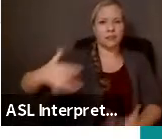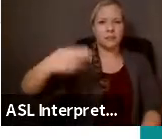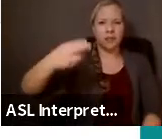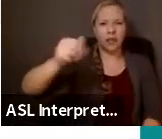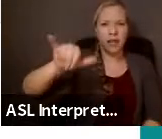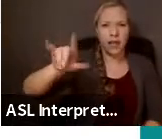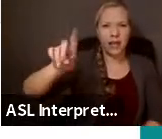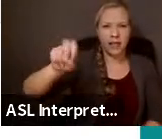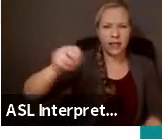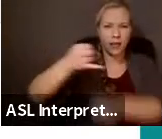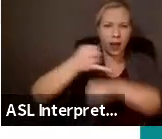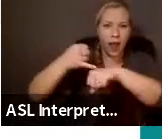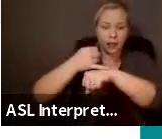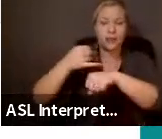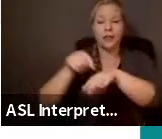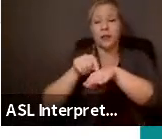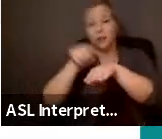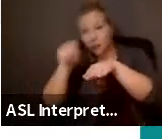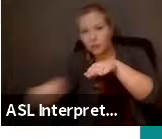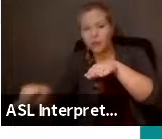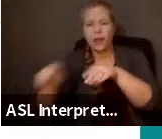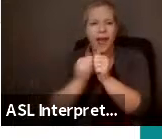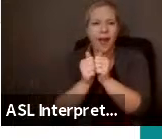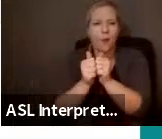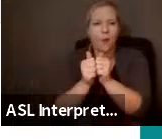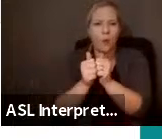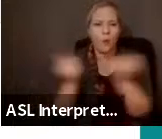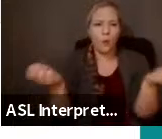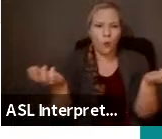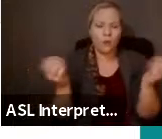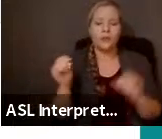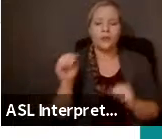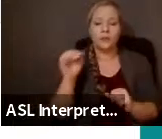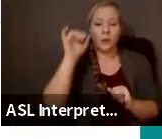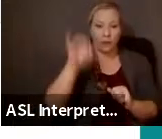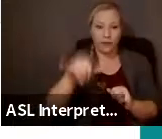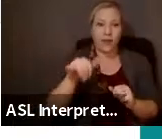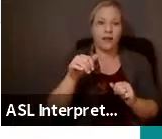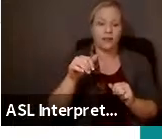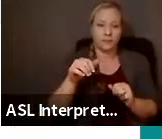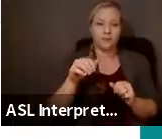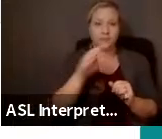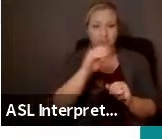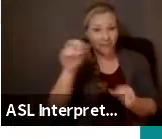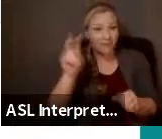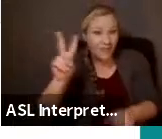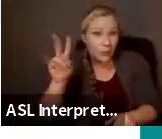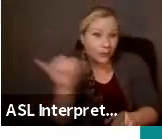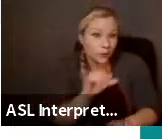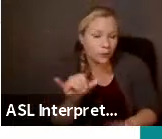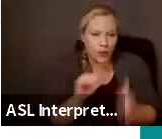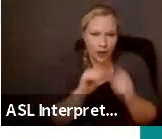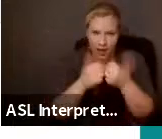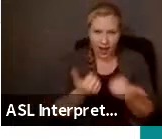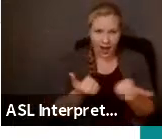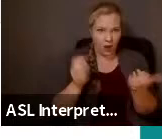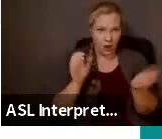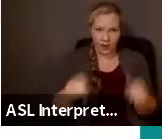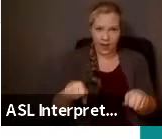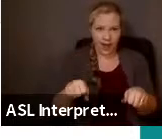we make landfall there, we need to think about how we're going to get that shared use path down to the